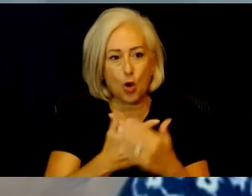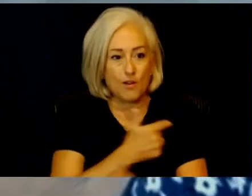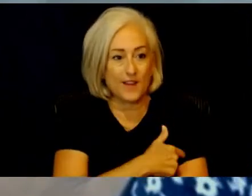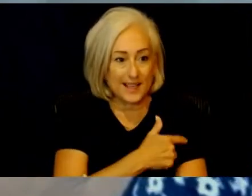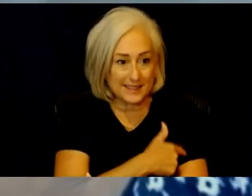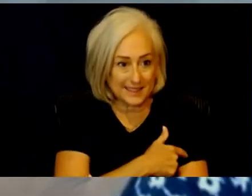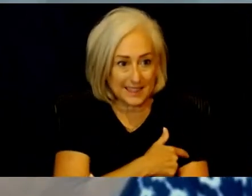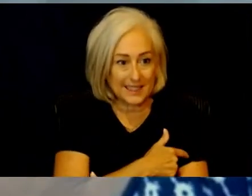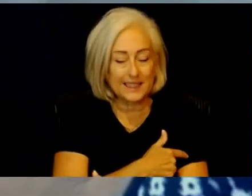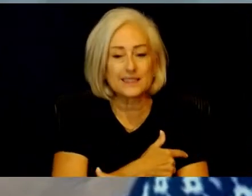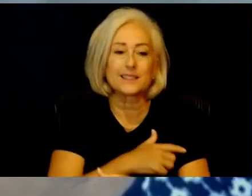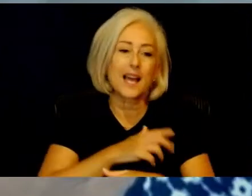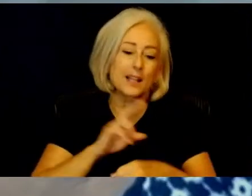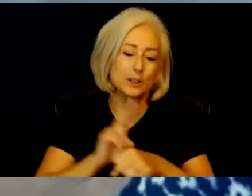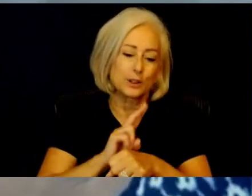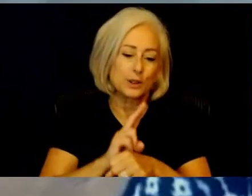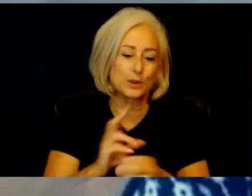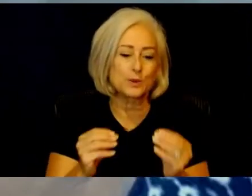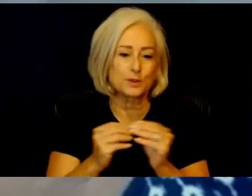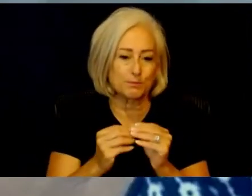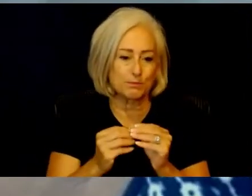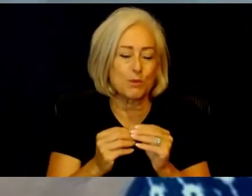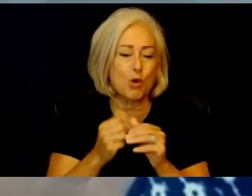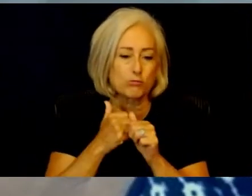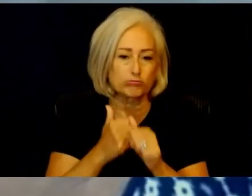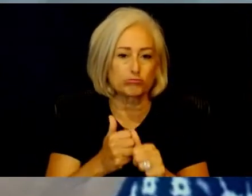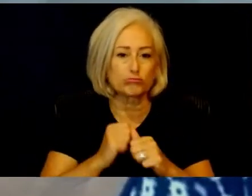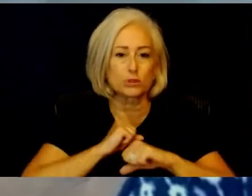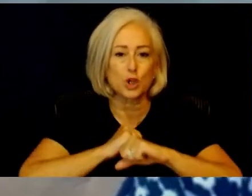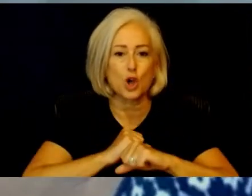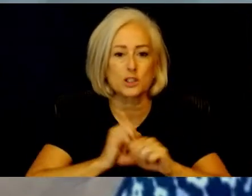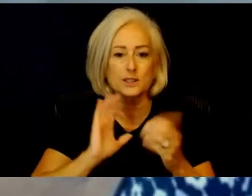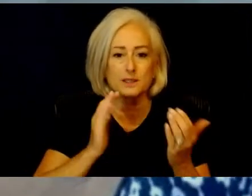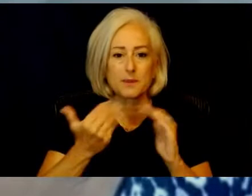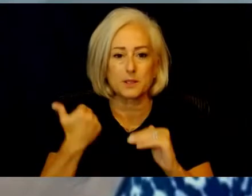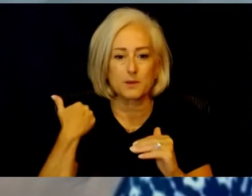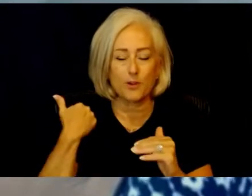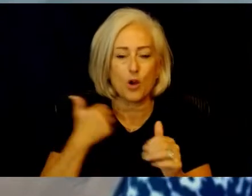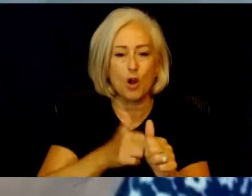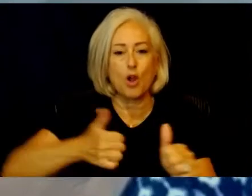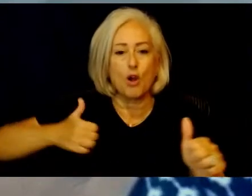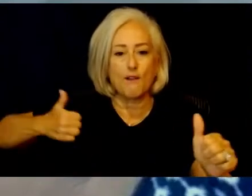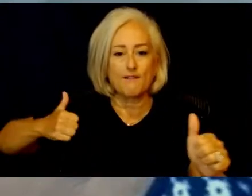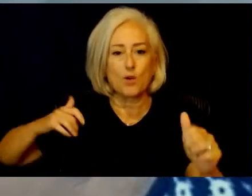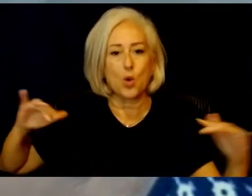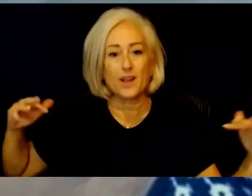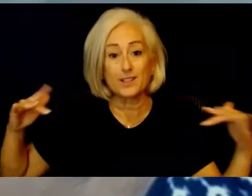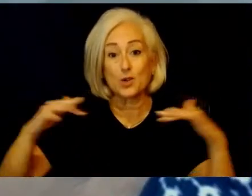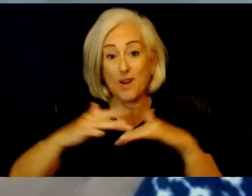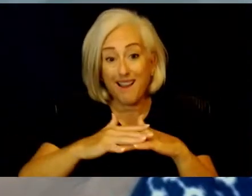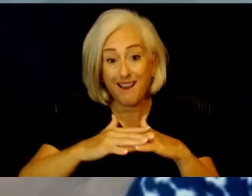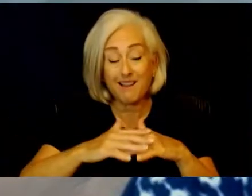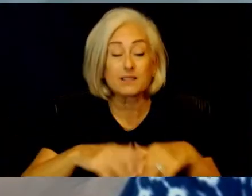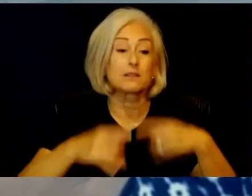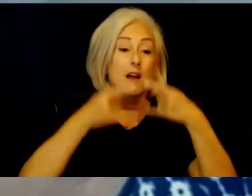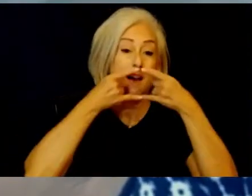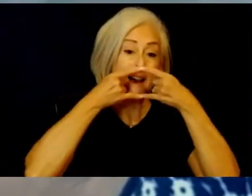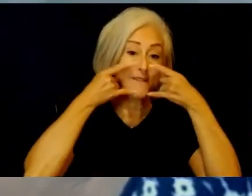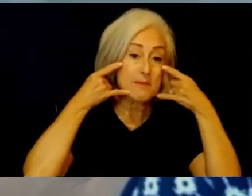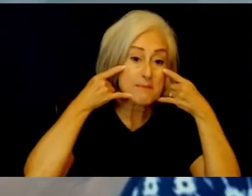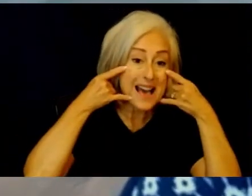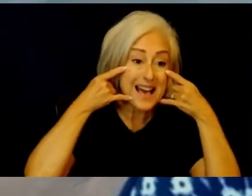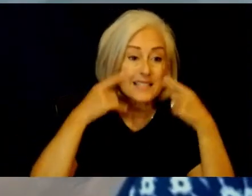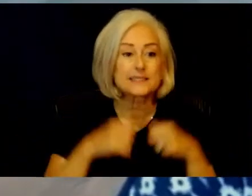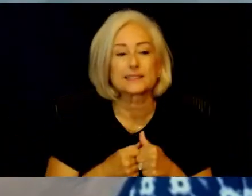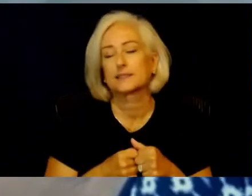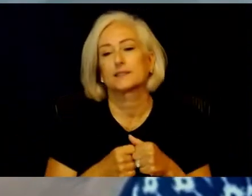more precautions than you have in the recent past. So avoid crowds, wear your mask if those crowds can't be avoided,